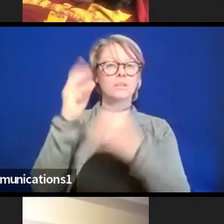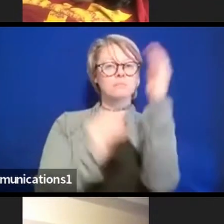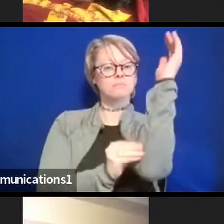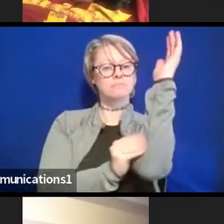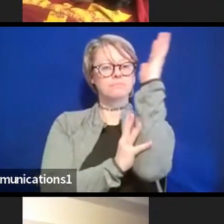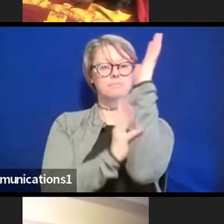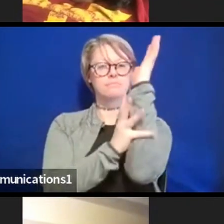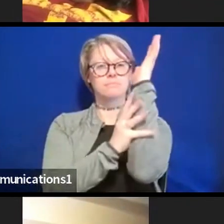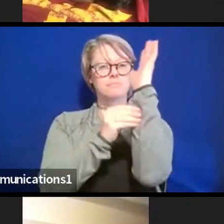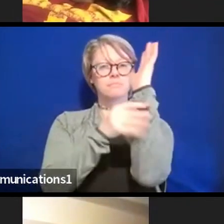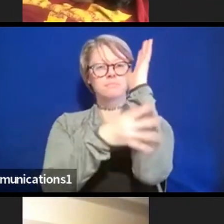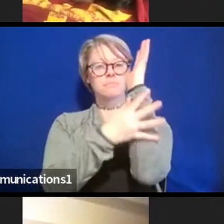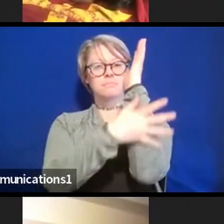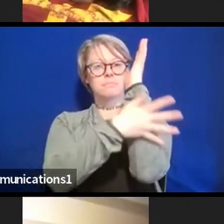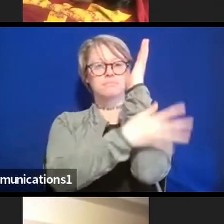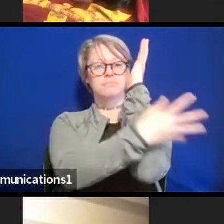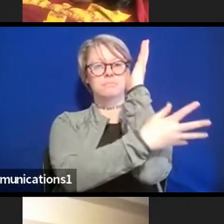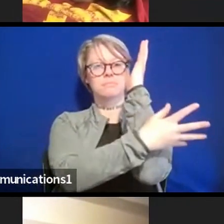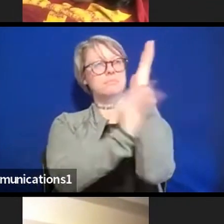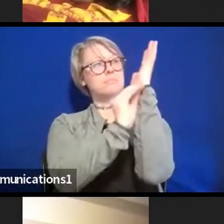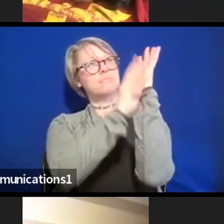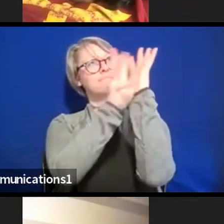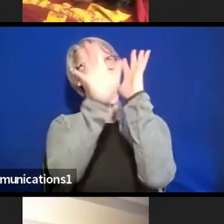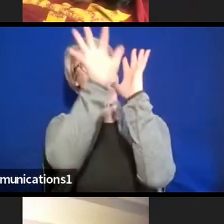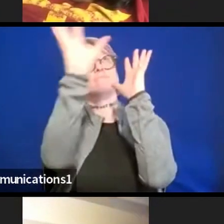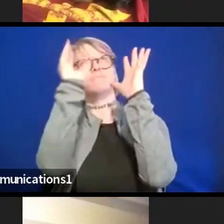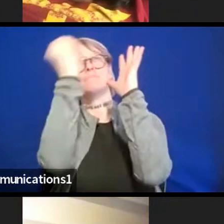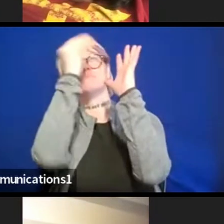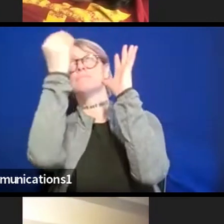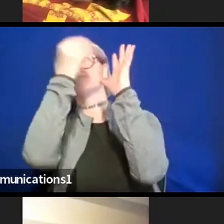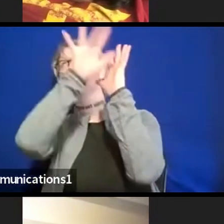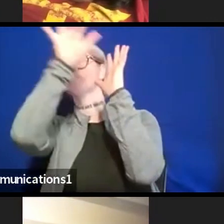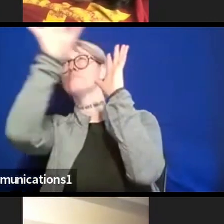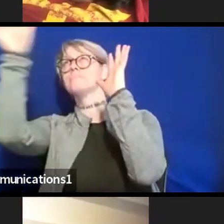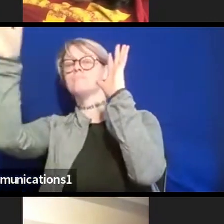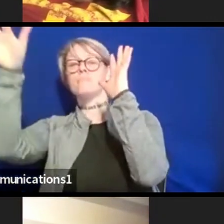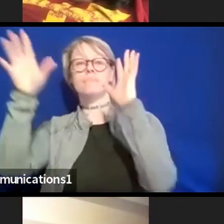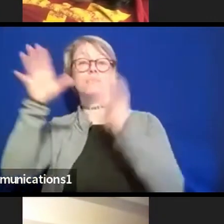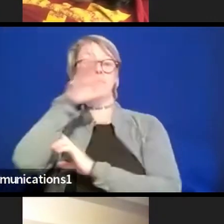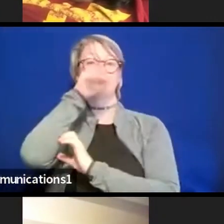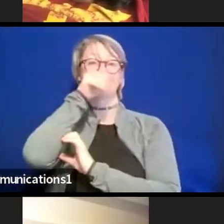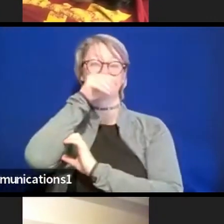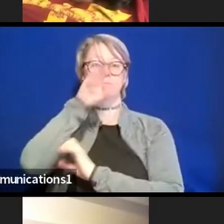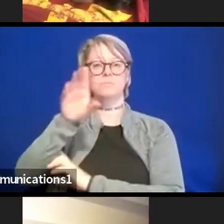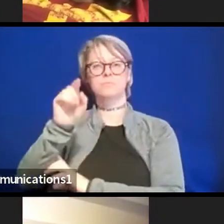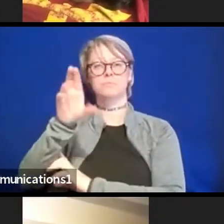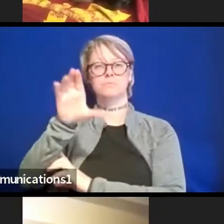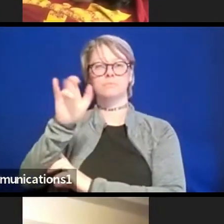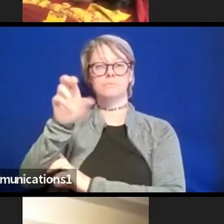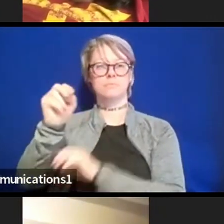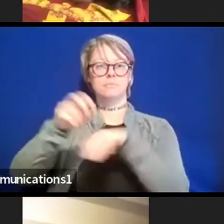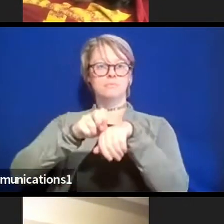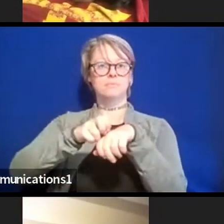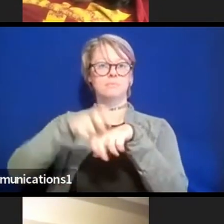vanished into a tangle of lianas in the canopy. High above me, a toucan flapped off its perch with a croak, and